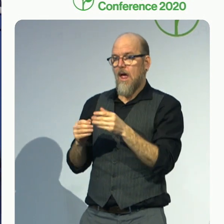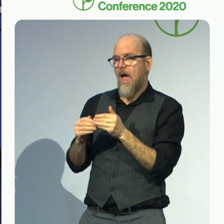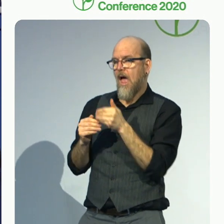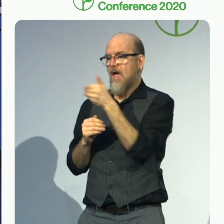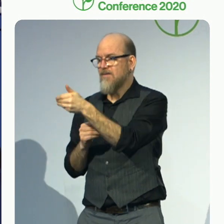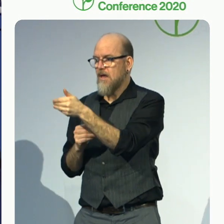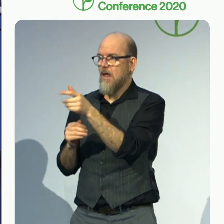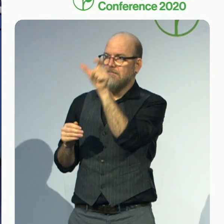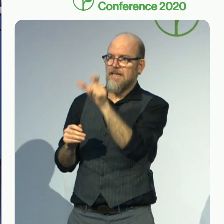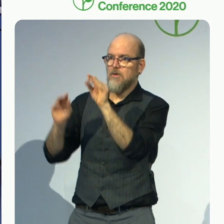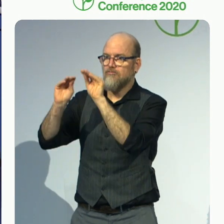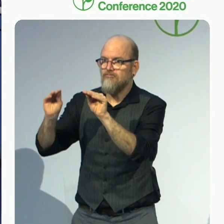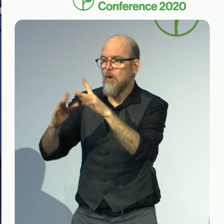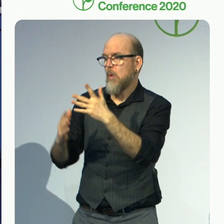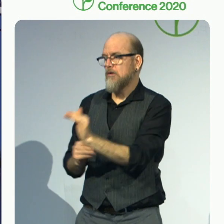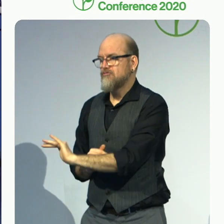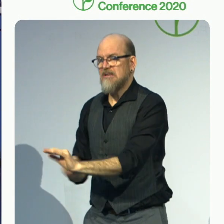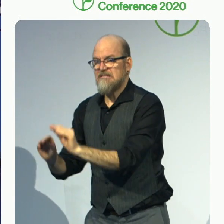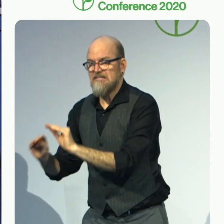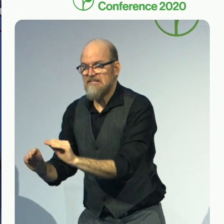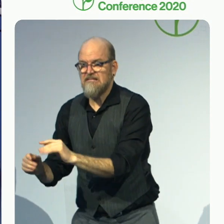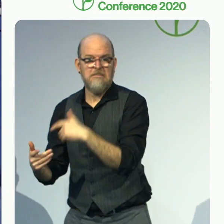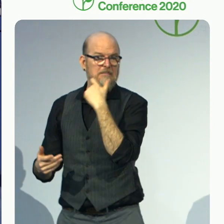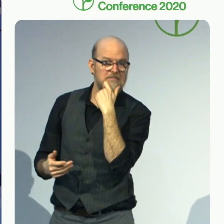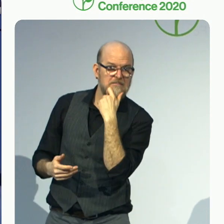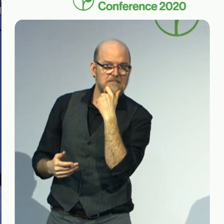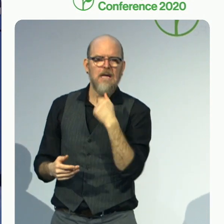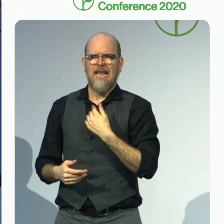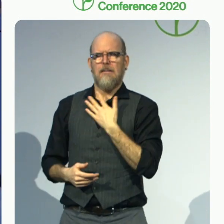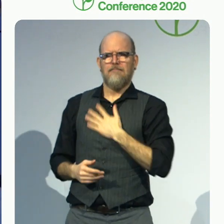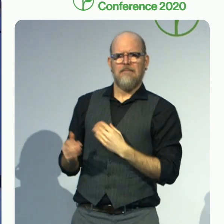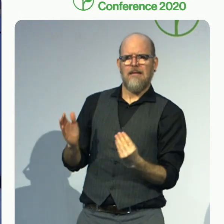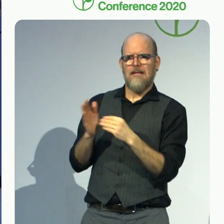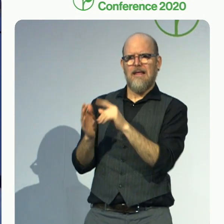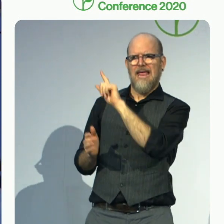And related to that, I would like to ask a second question.